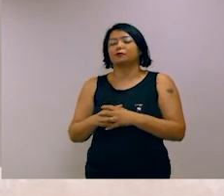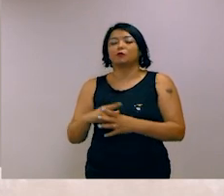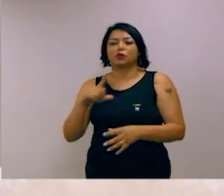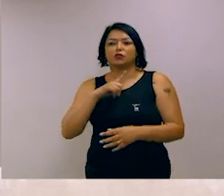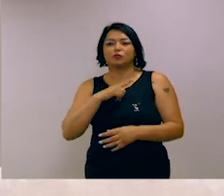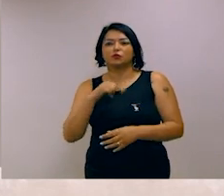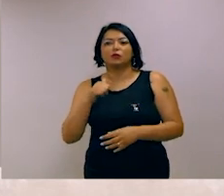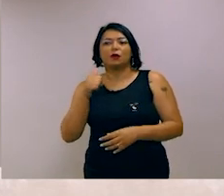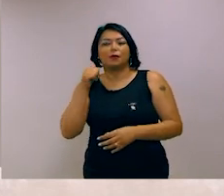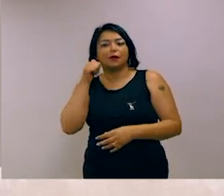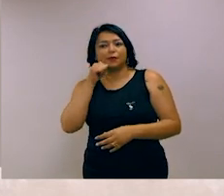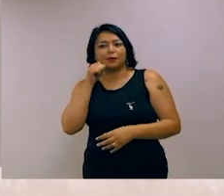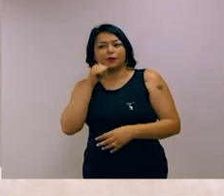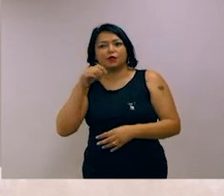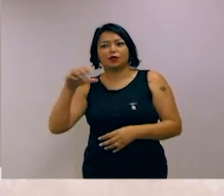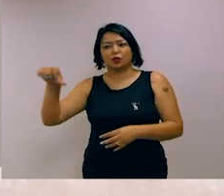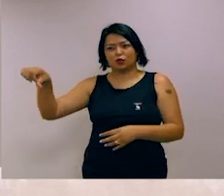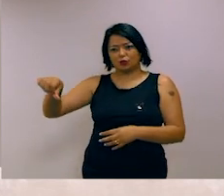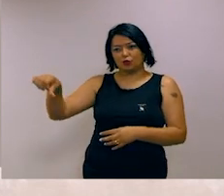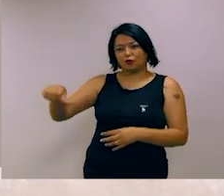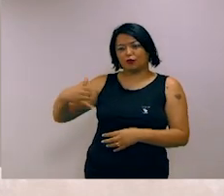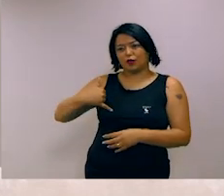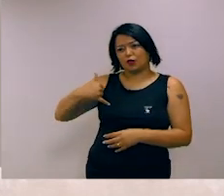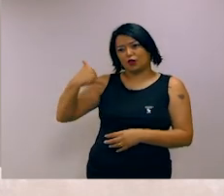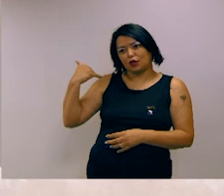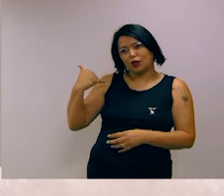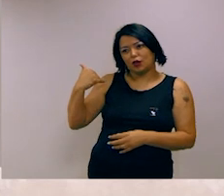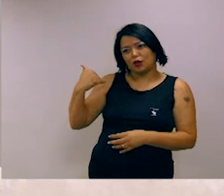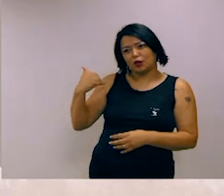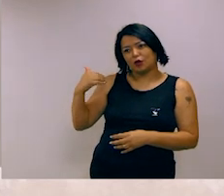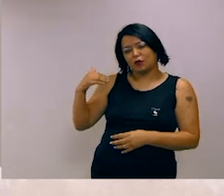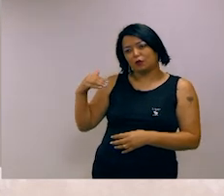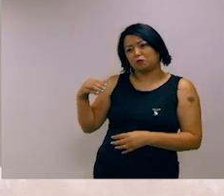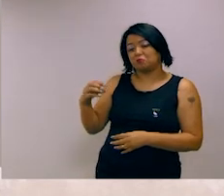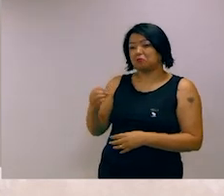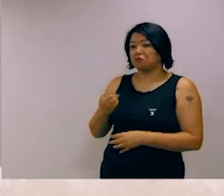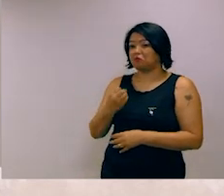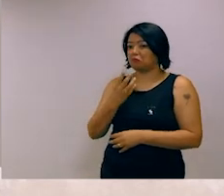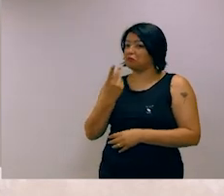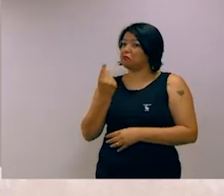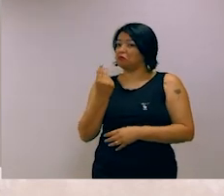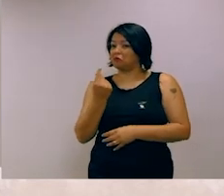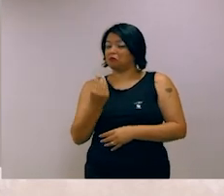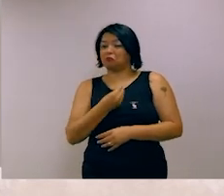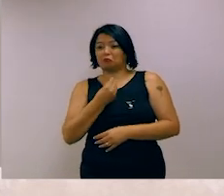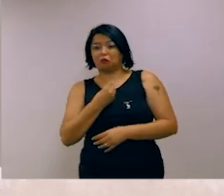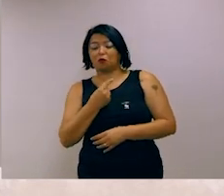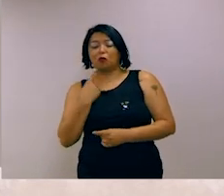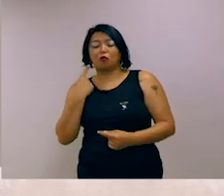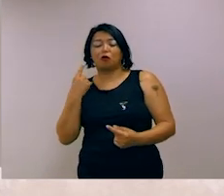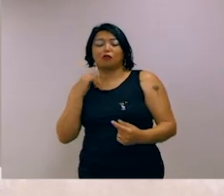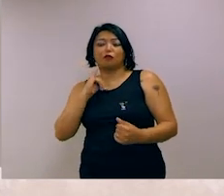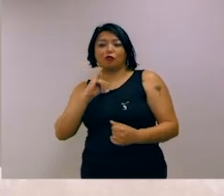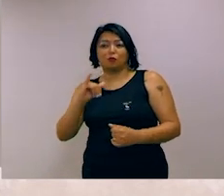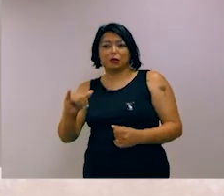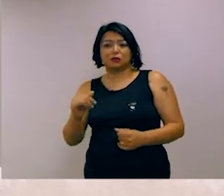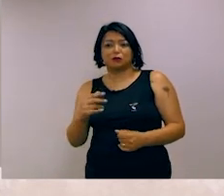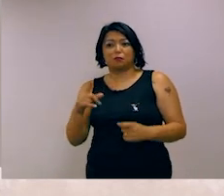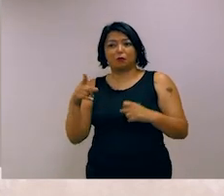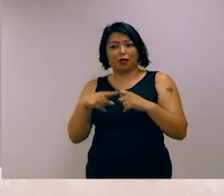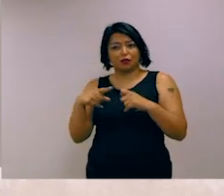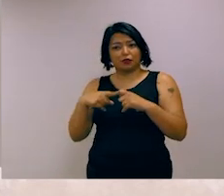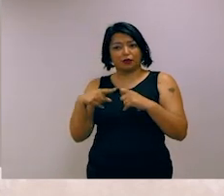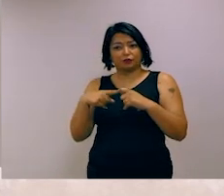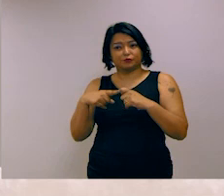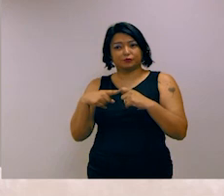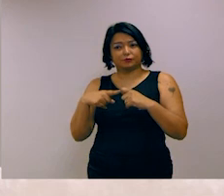status with a particular clinical information. The appointment is 19 days from scheduling, and